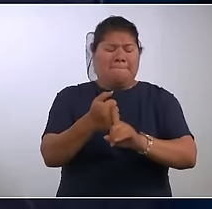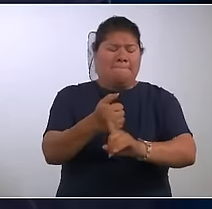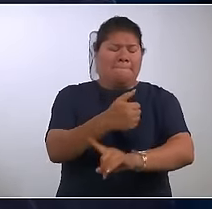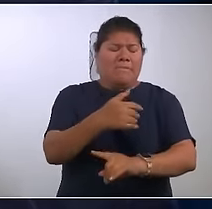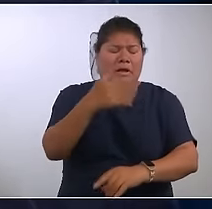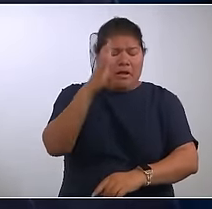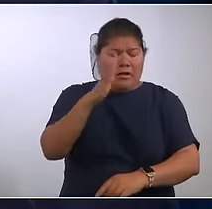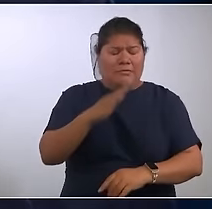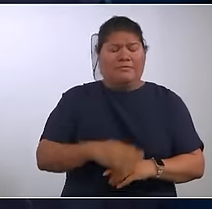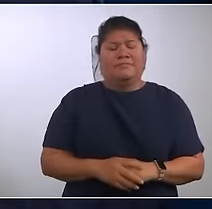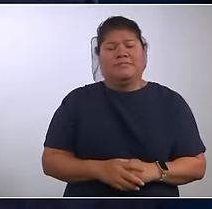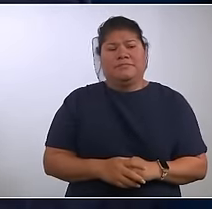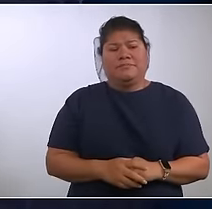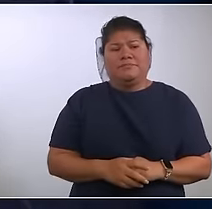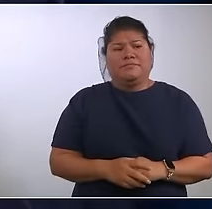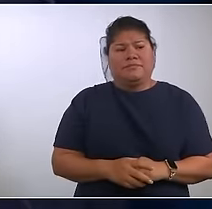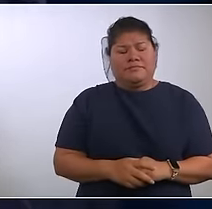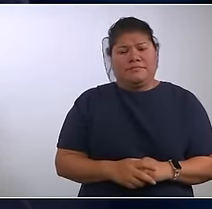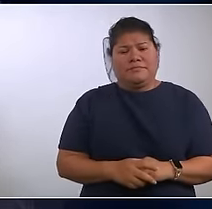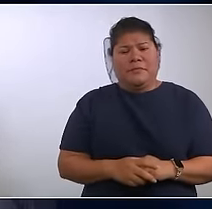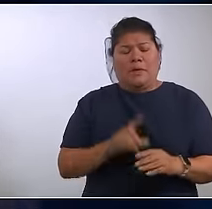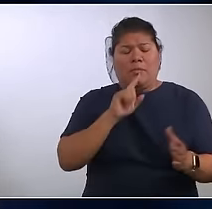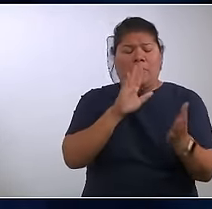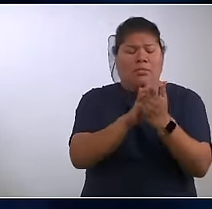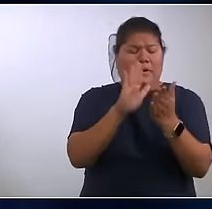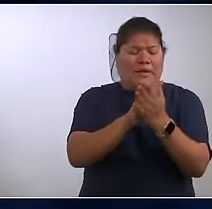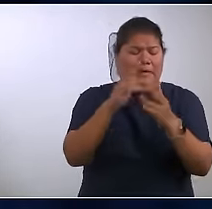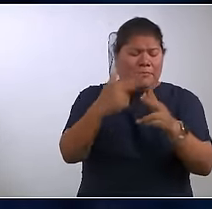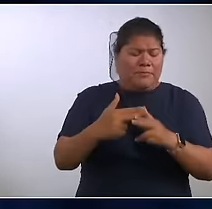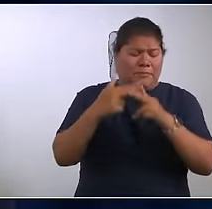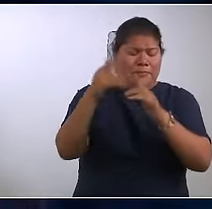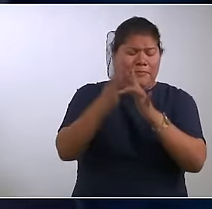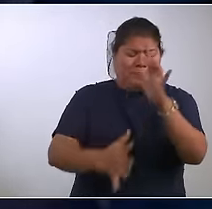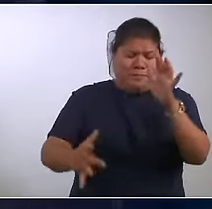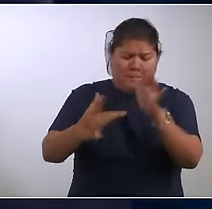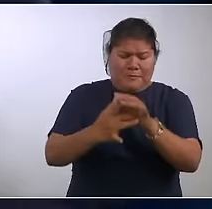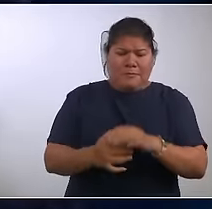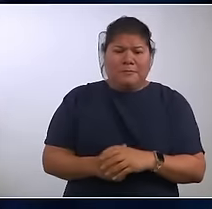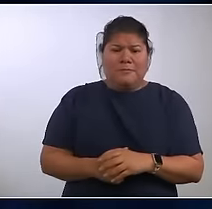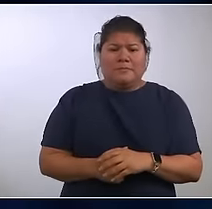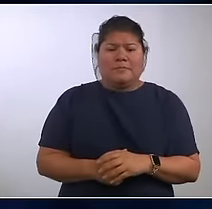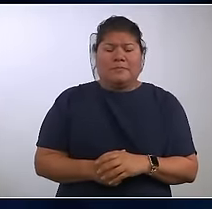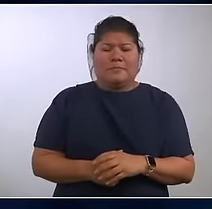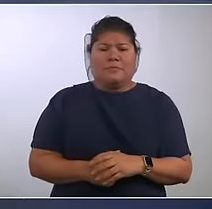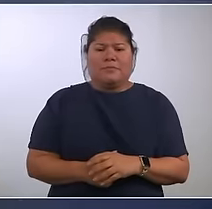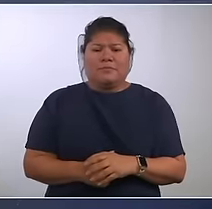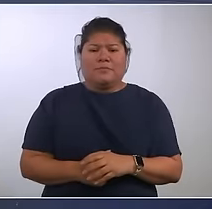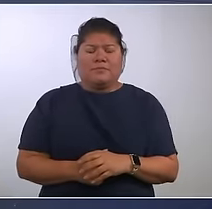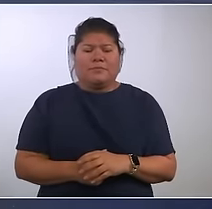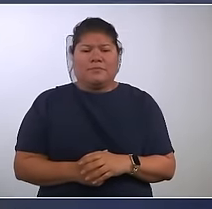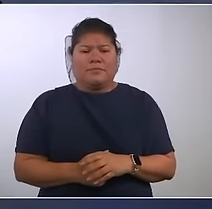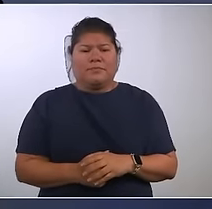great move of God. Alguien alabe el nombre de Jesús. Somebody praise the name of Jesus.